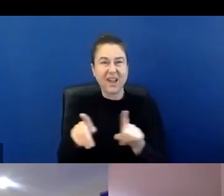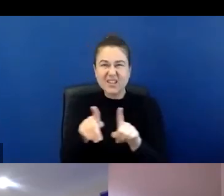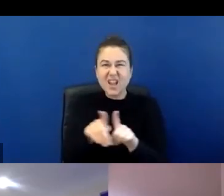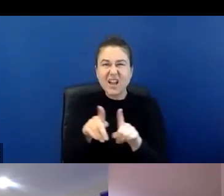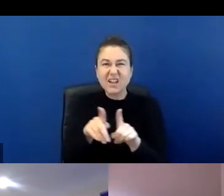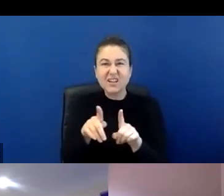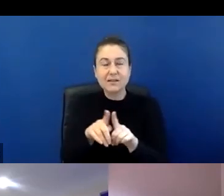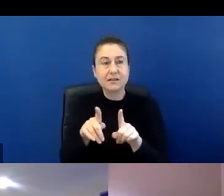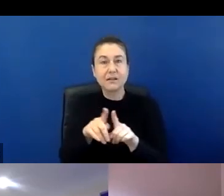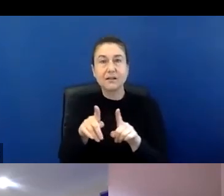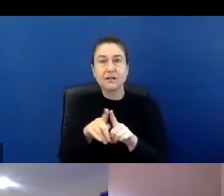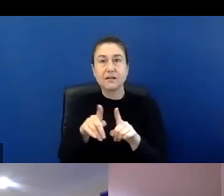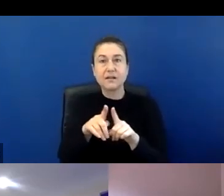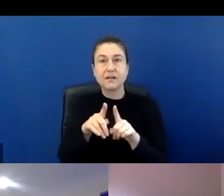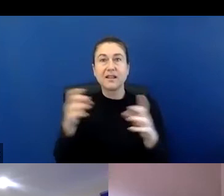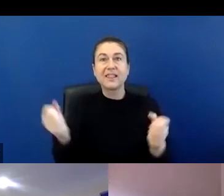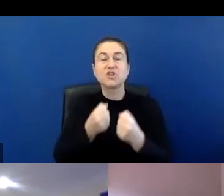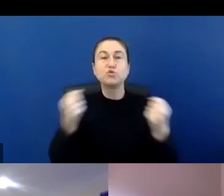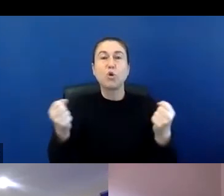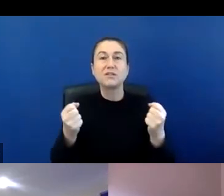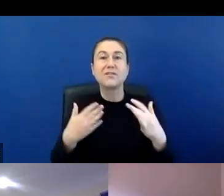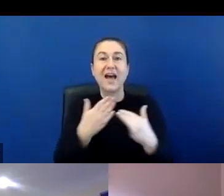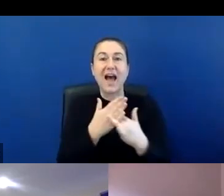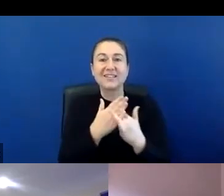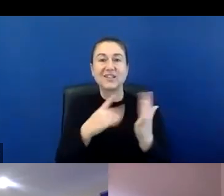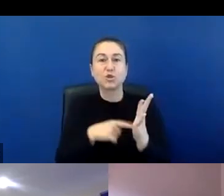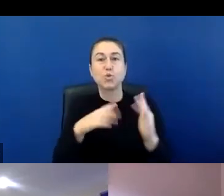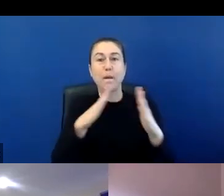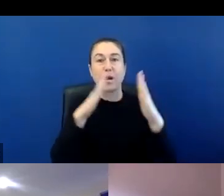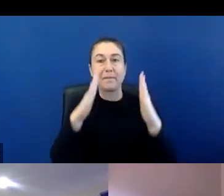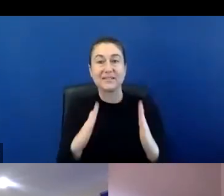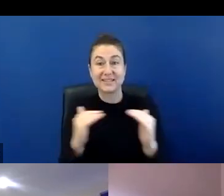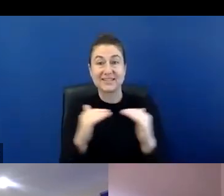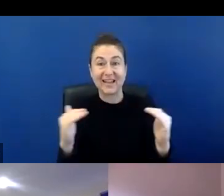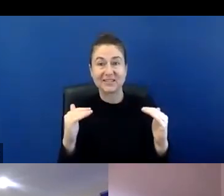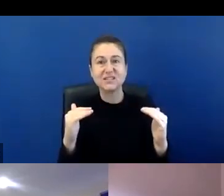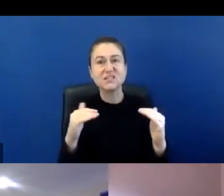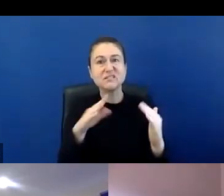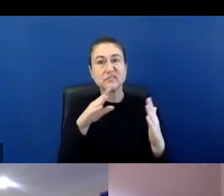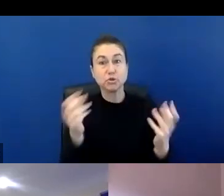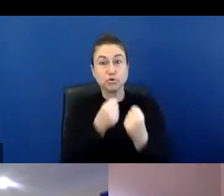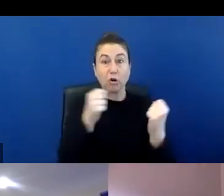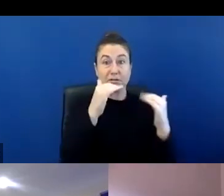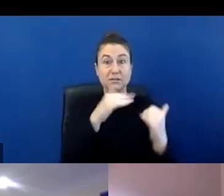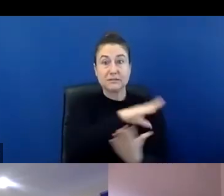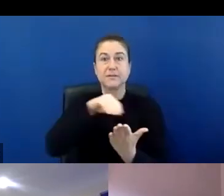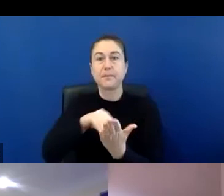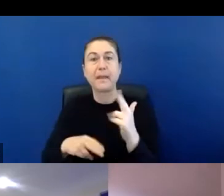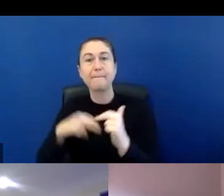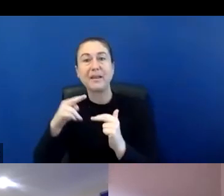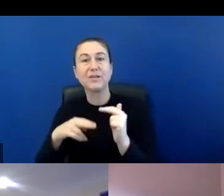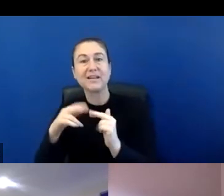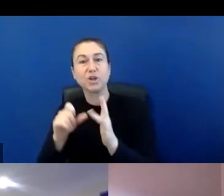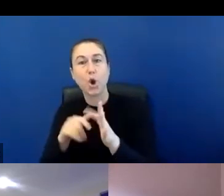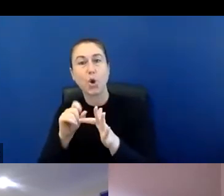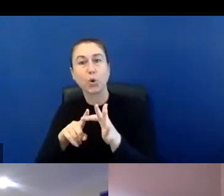the access to premises standards are those that are included in the building code, because, you know,